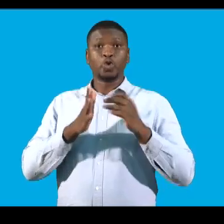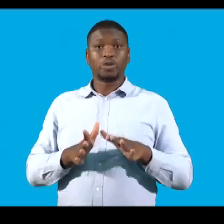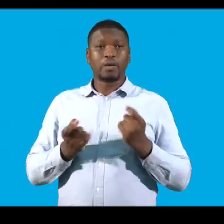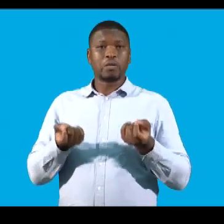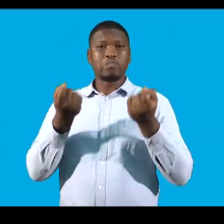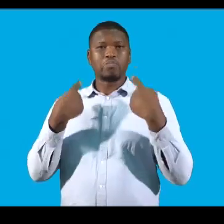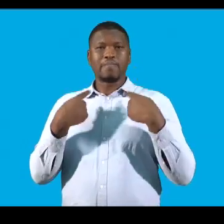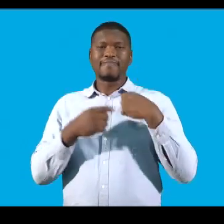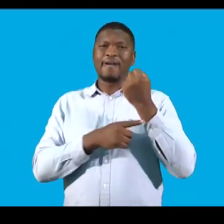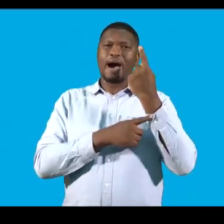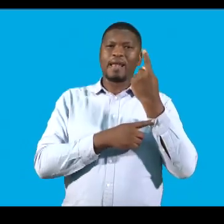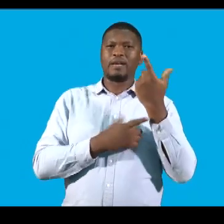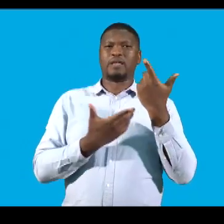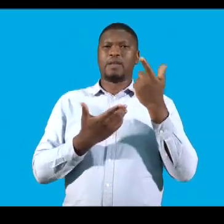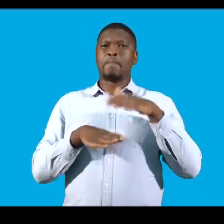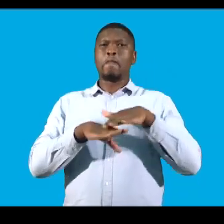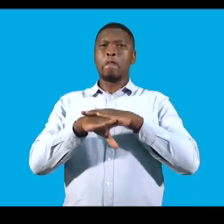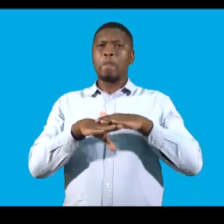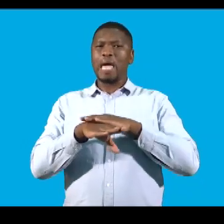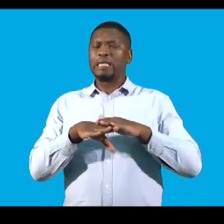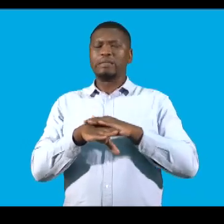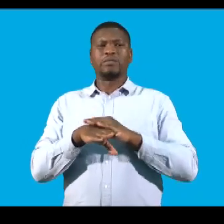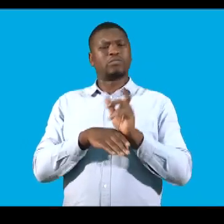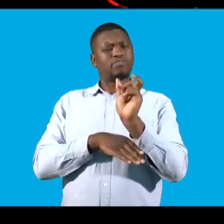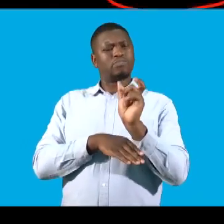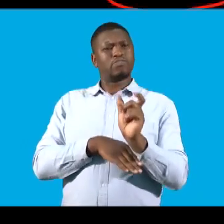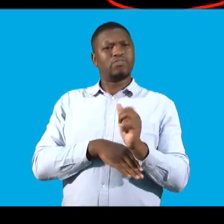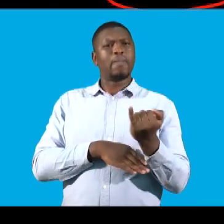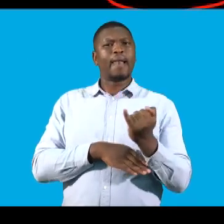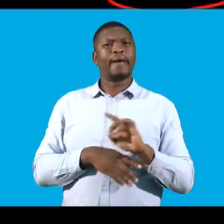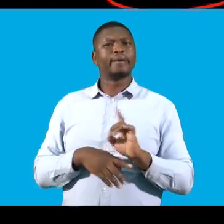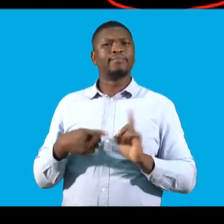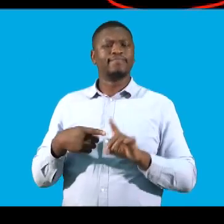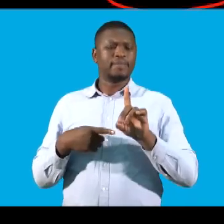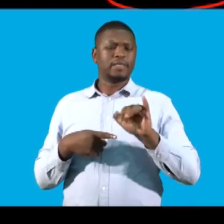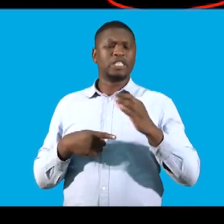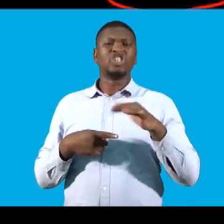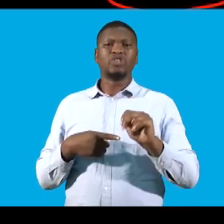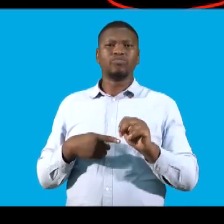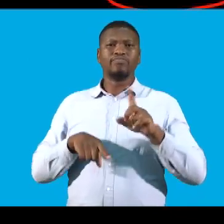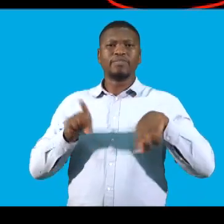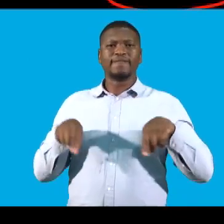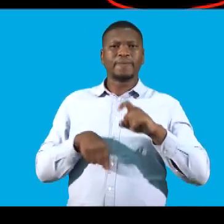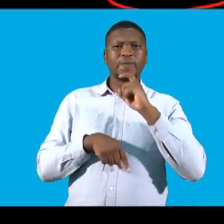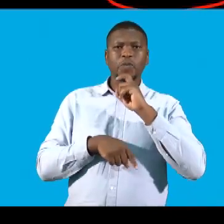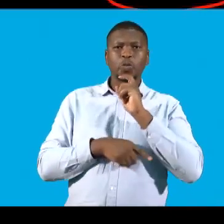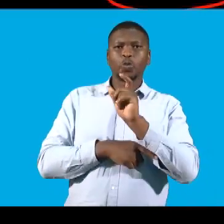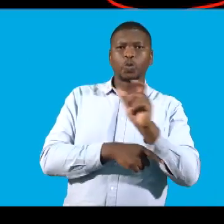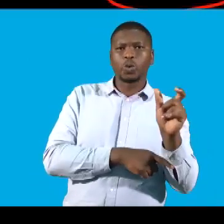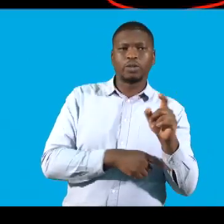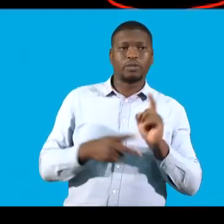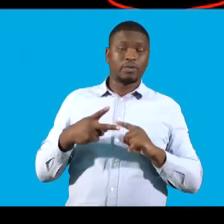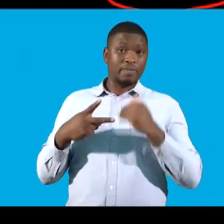the knowledge of basic literary terminology, such as diction, which implies the use of words,